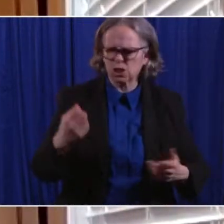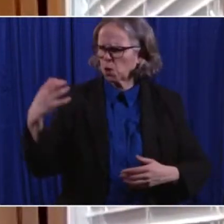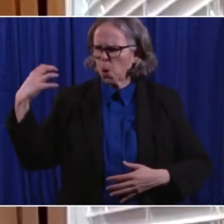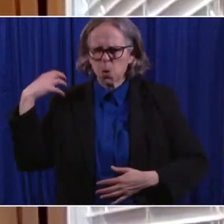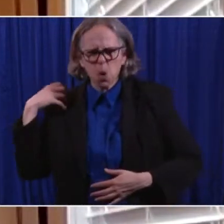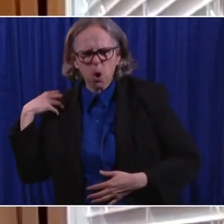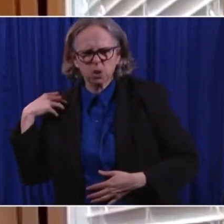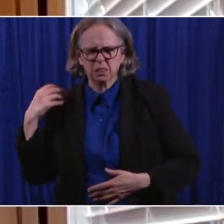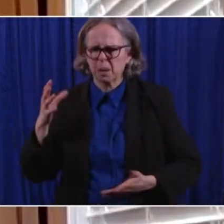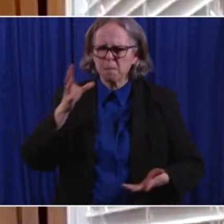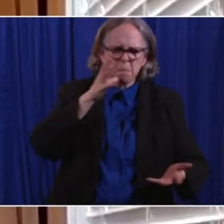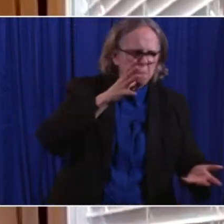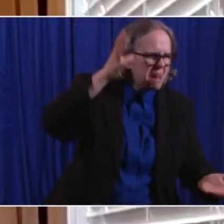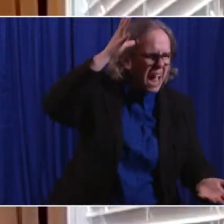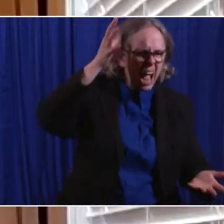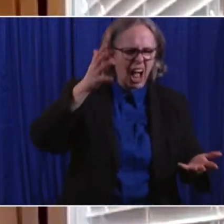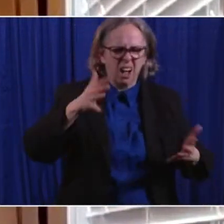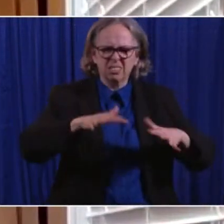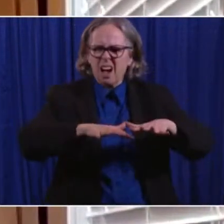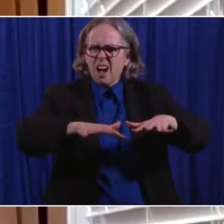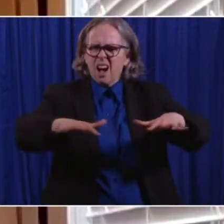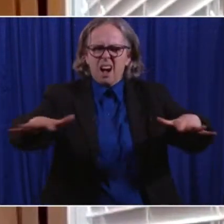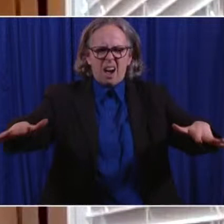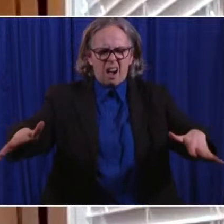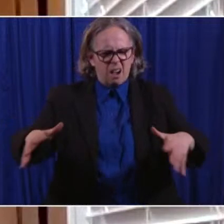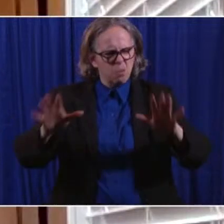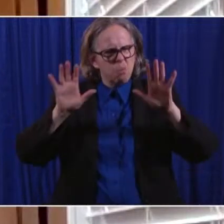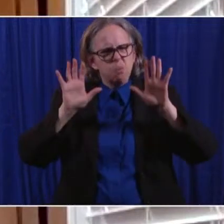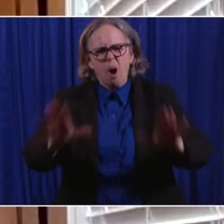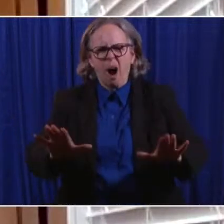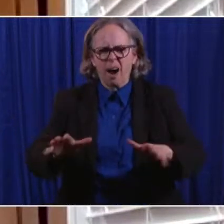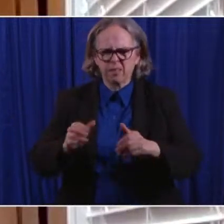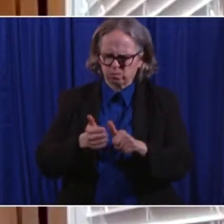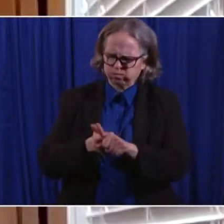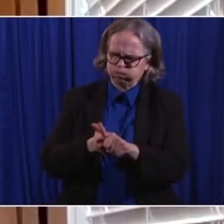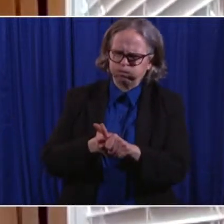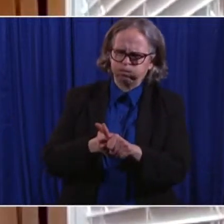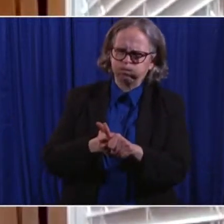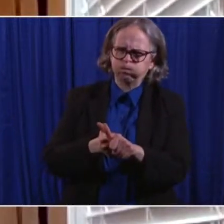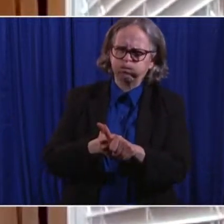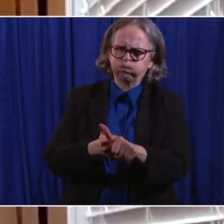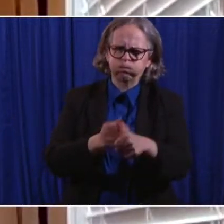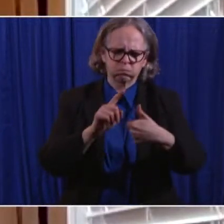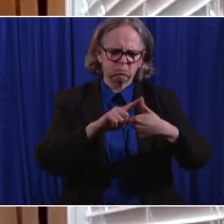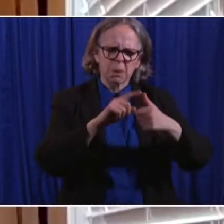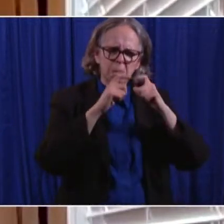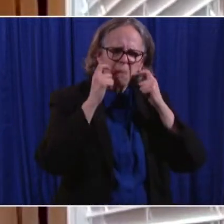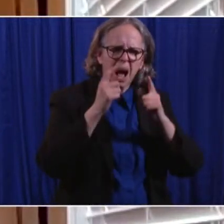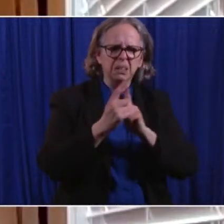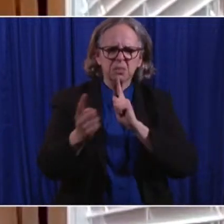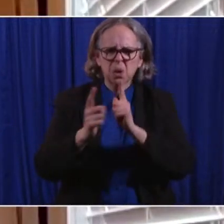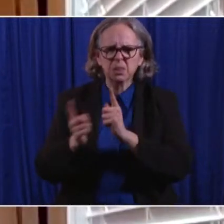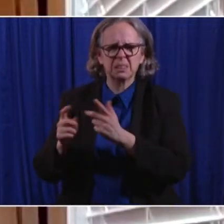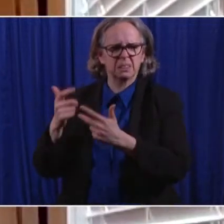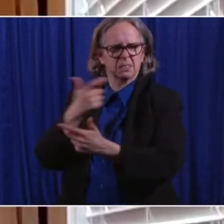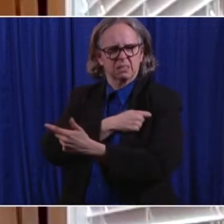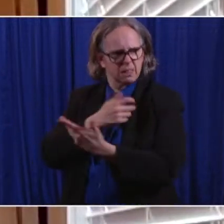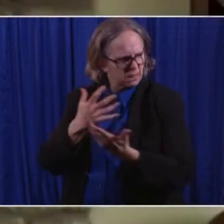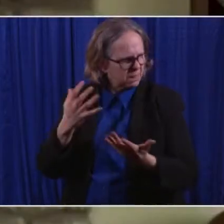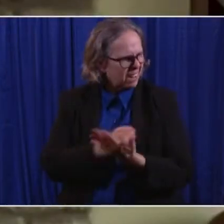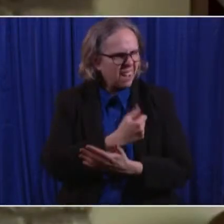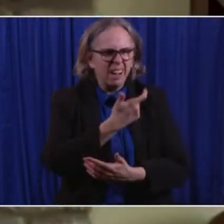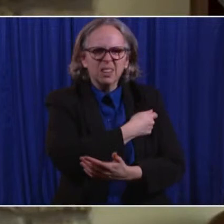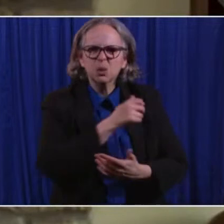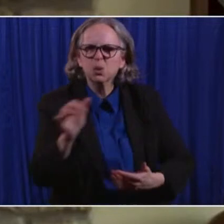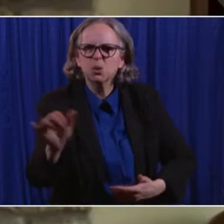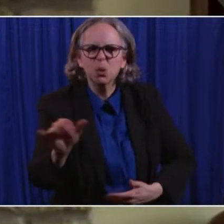are similarly adhering to safe practices and lining up to get vaccines. And